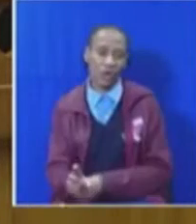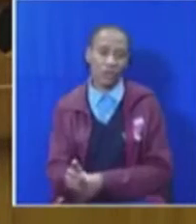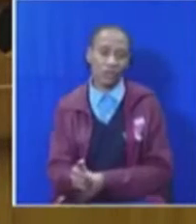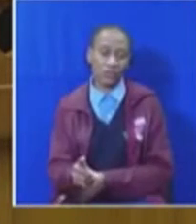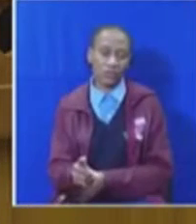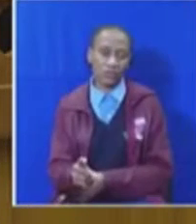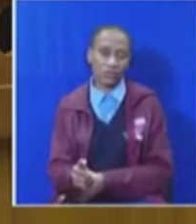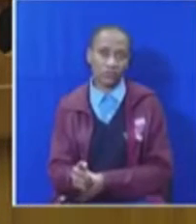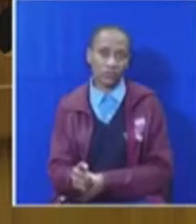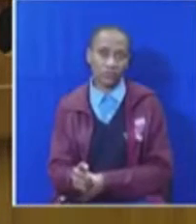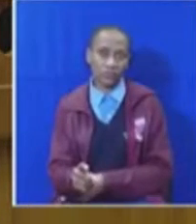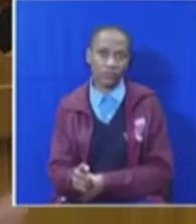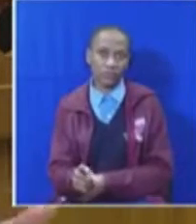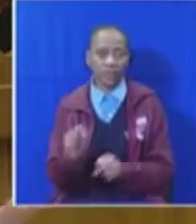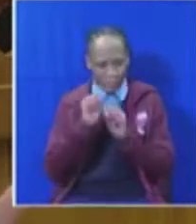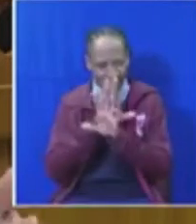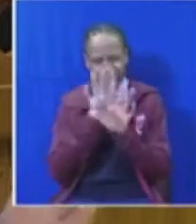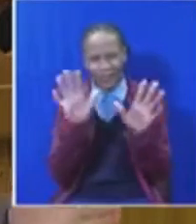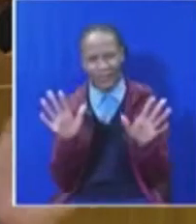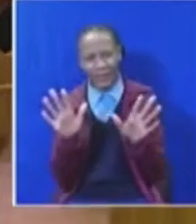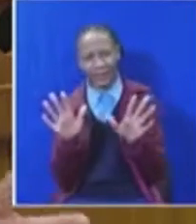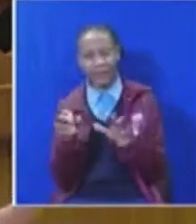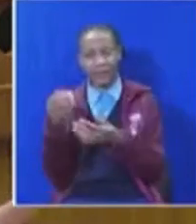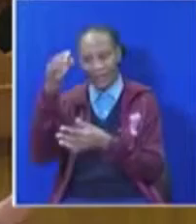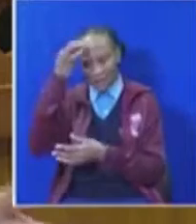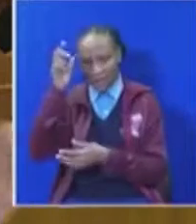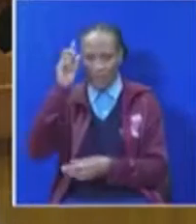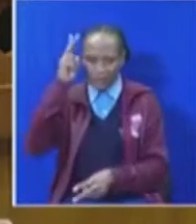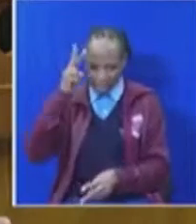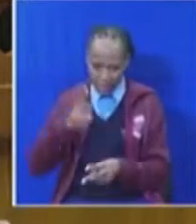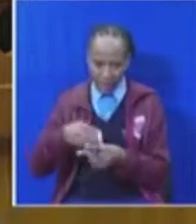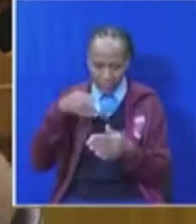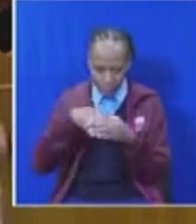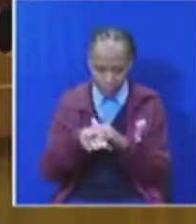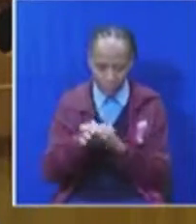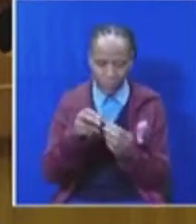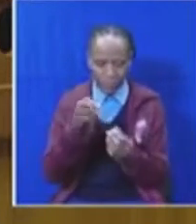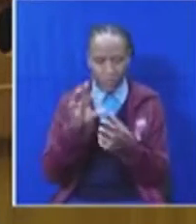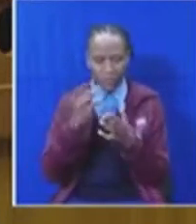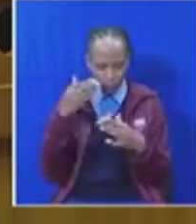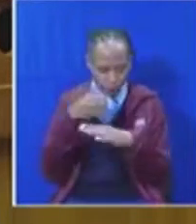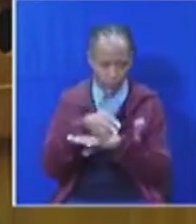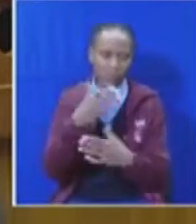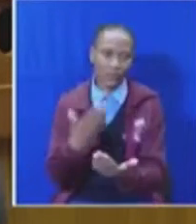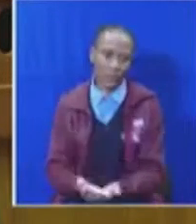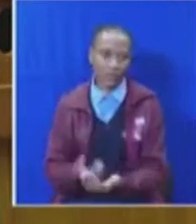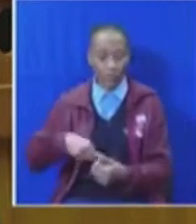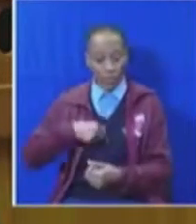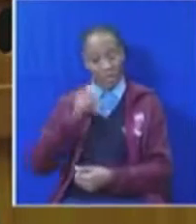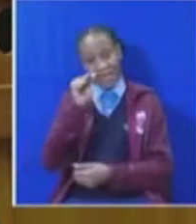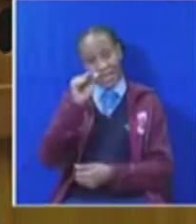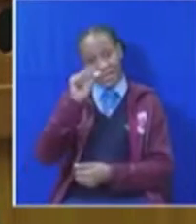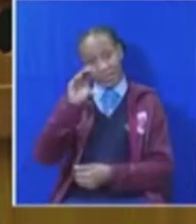highlighted by the court. Clearly, the state should only come in as a last resort where necessary. And we from the ACDP side